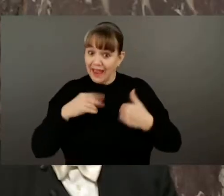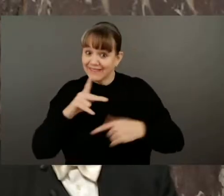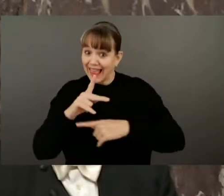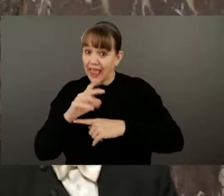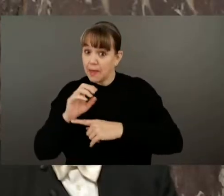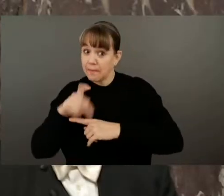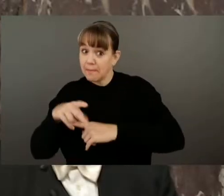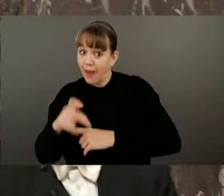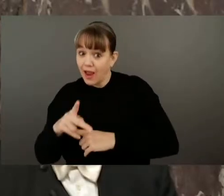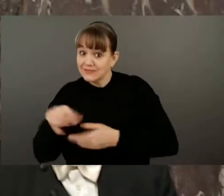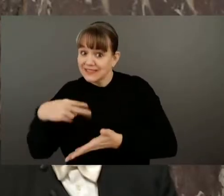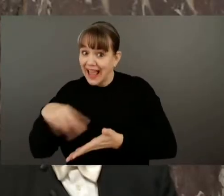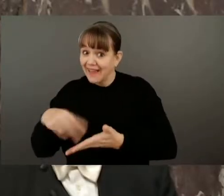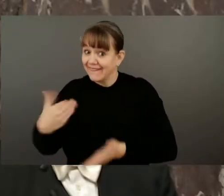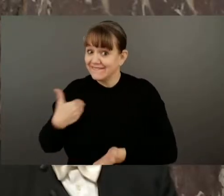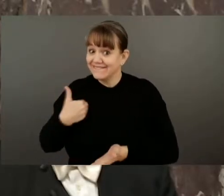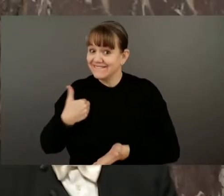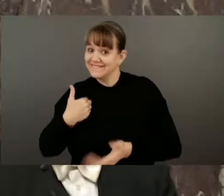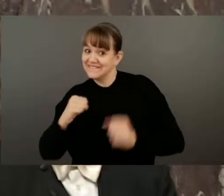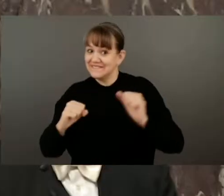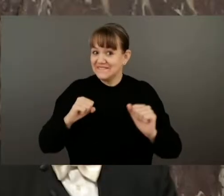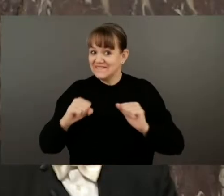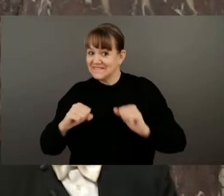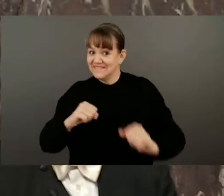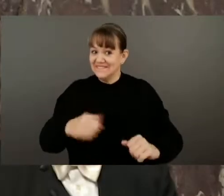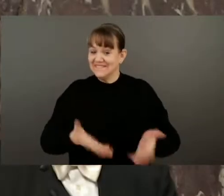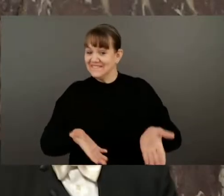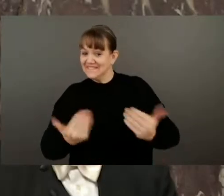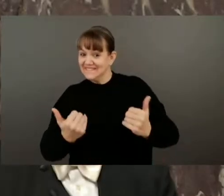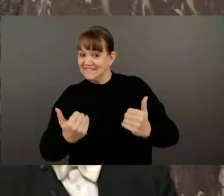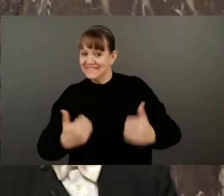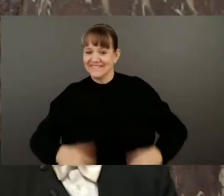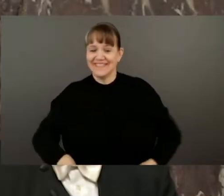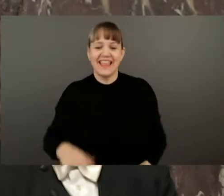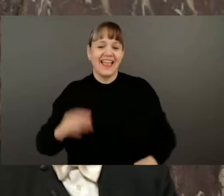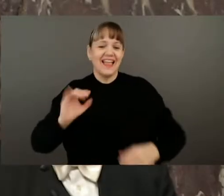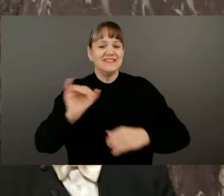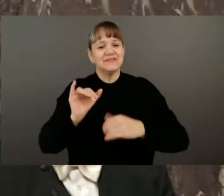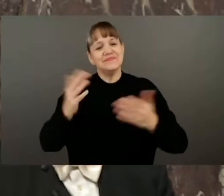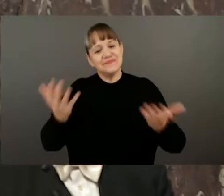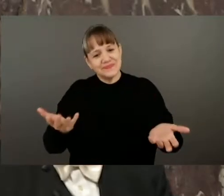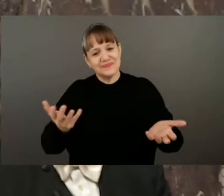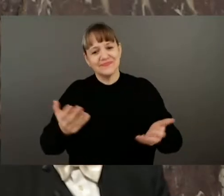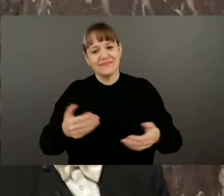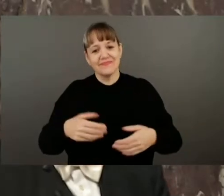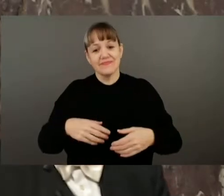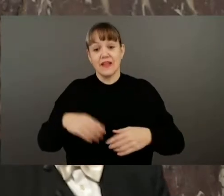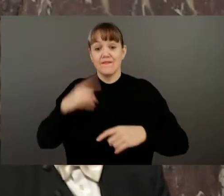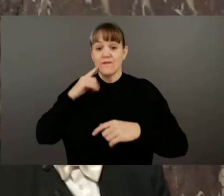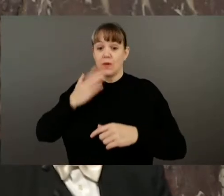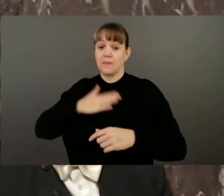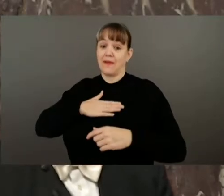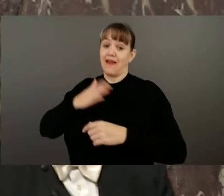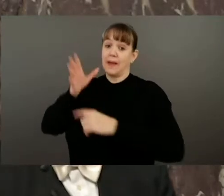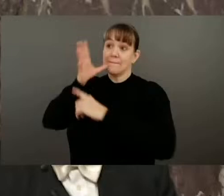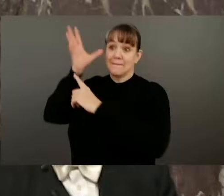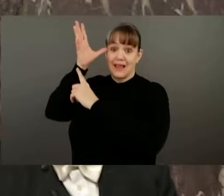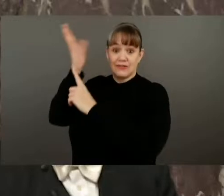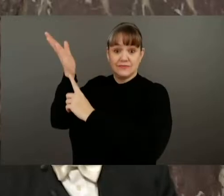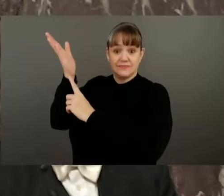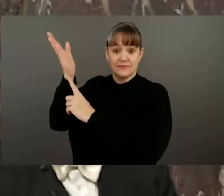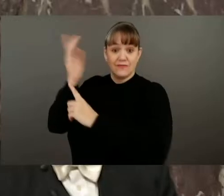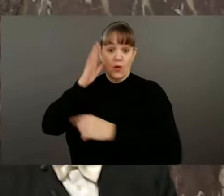with a calendar reminder for October. To my parents and to every newcomer, child watching,